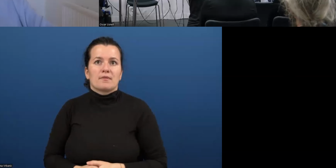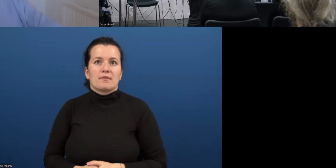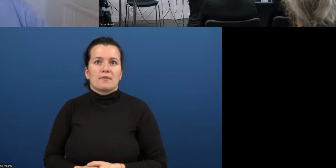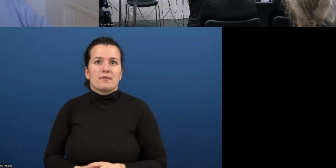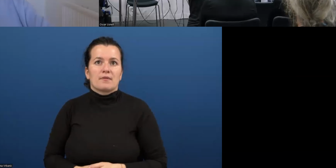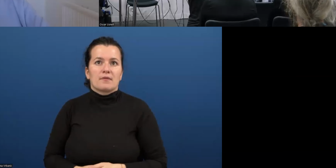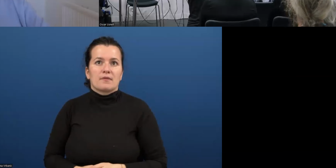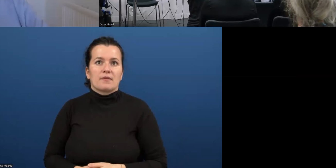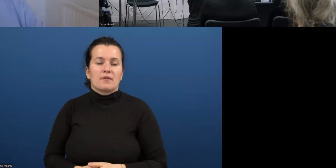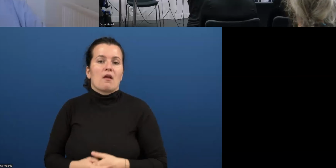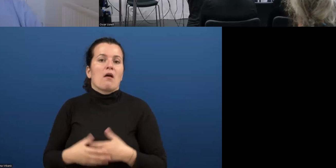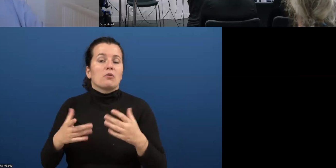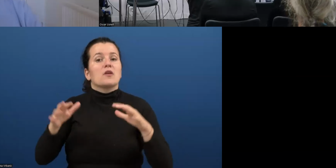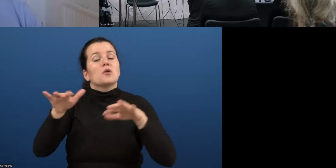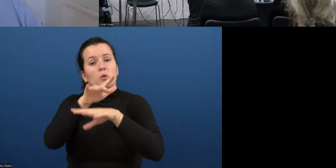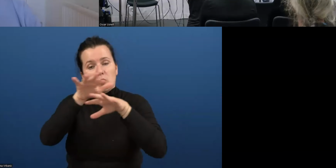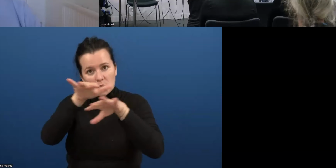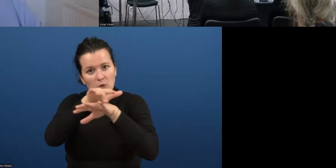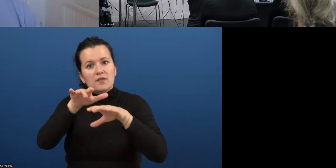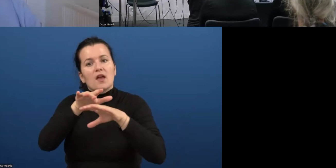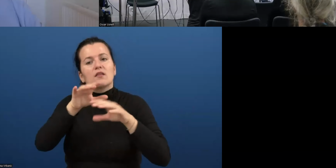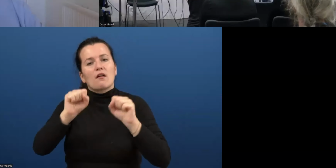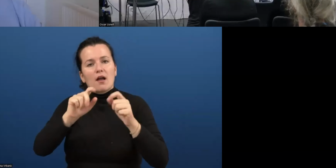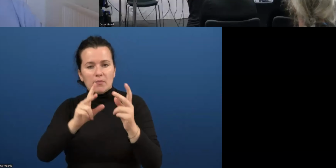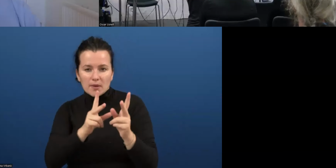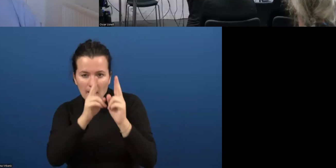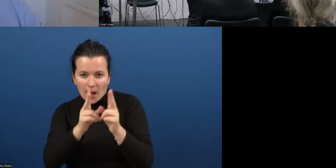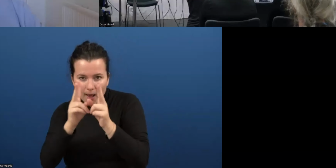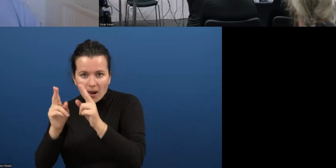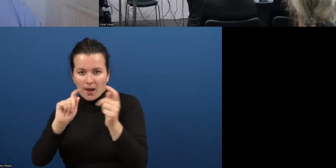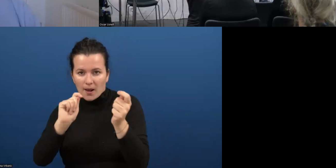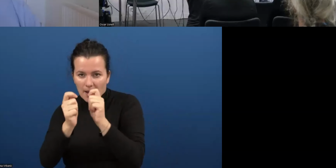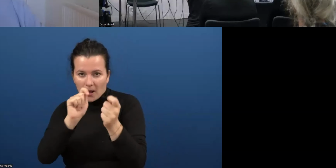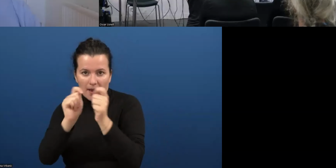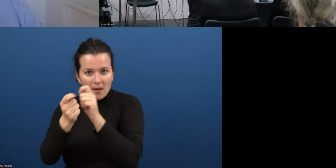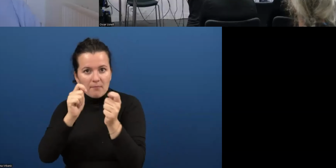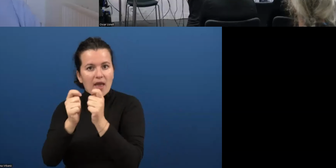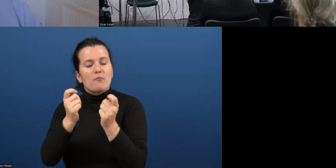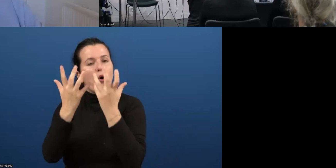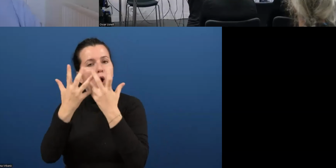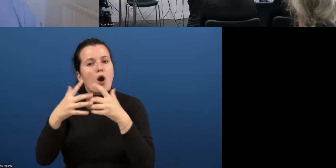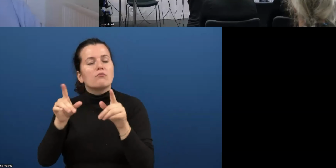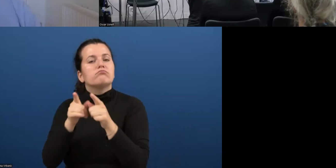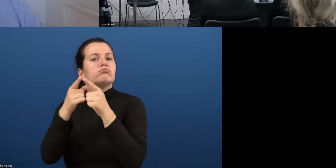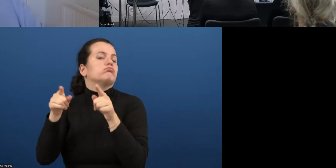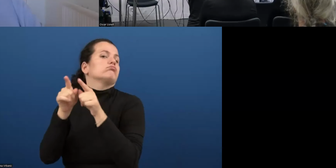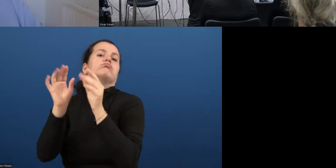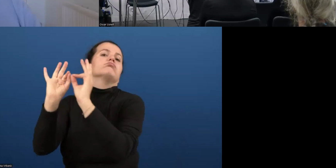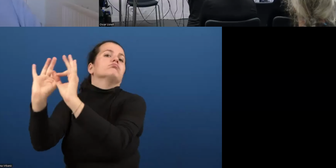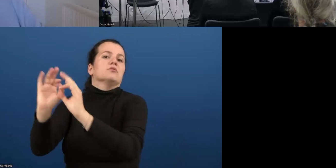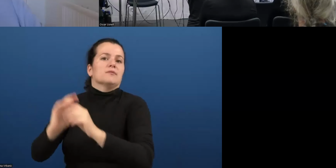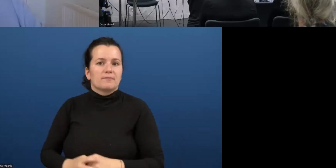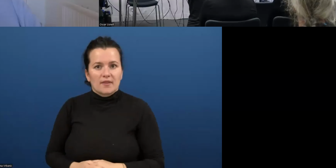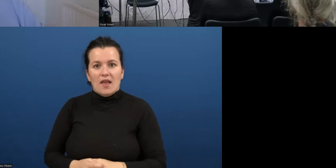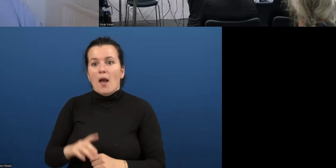or structure it in a way of music. But this part of exploring, investigating,